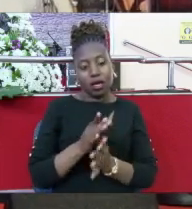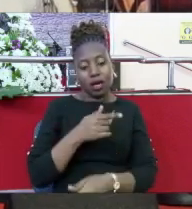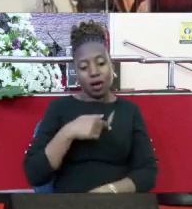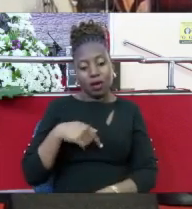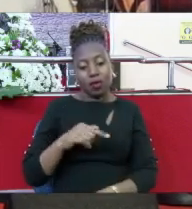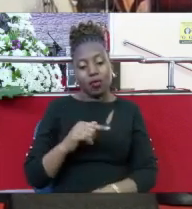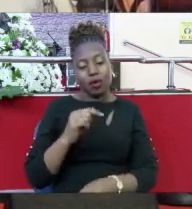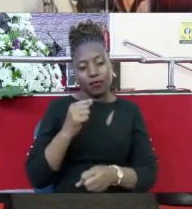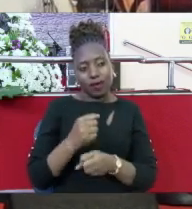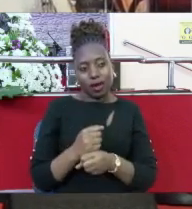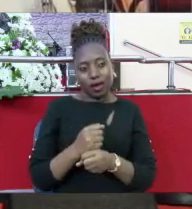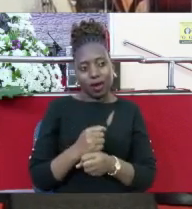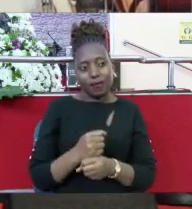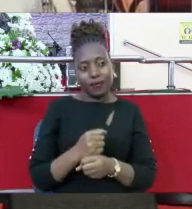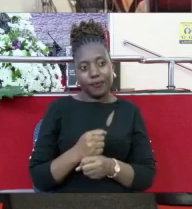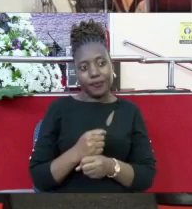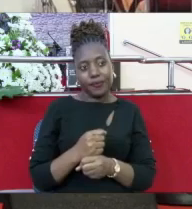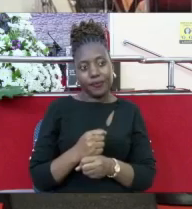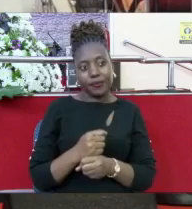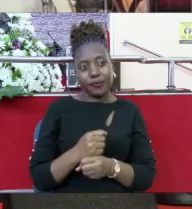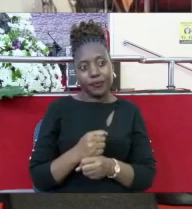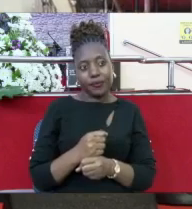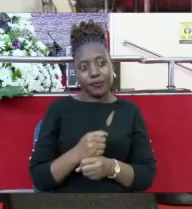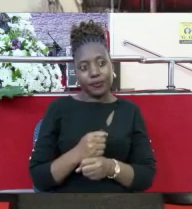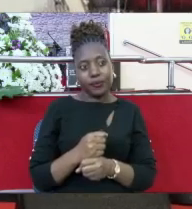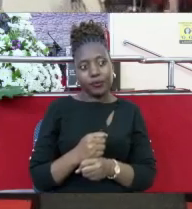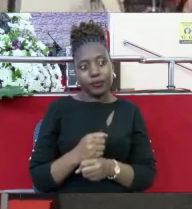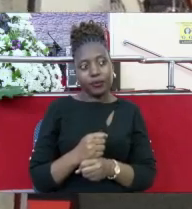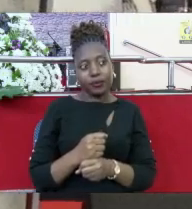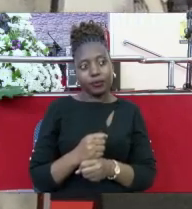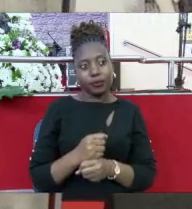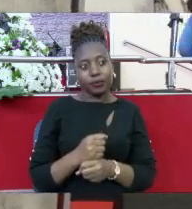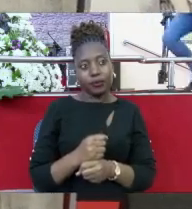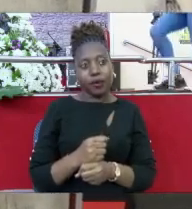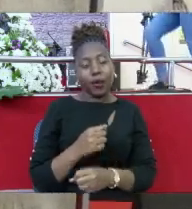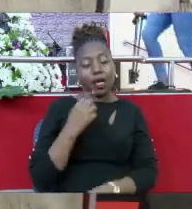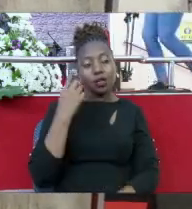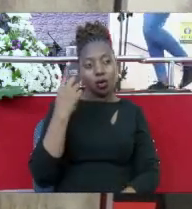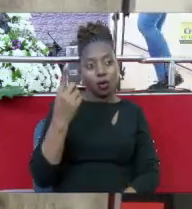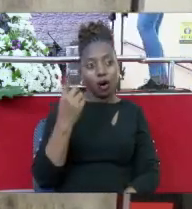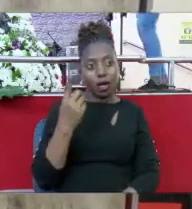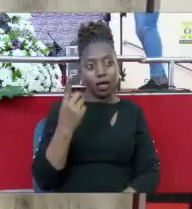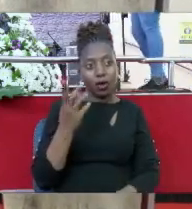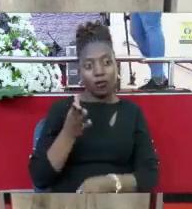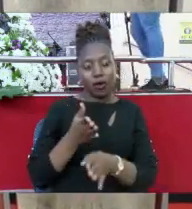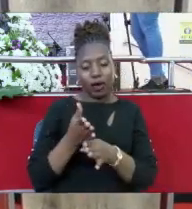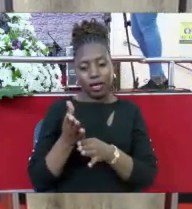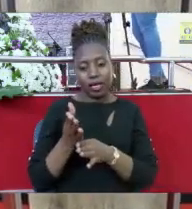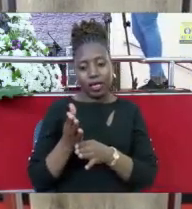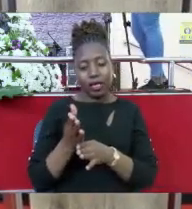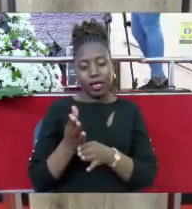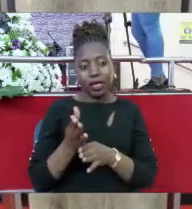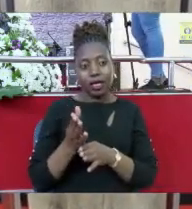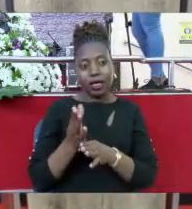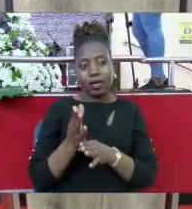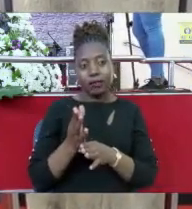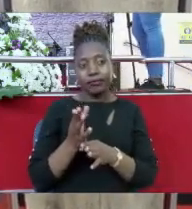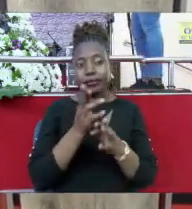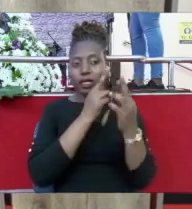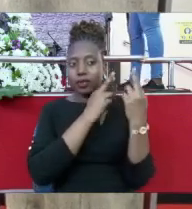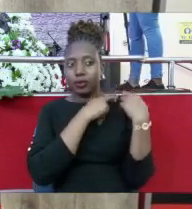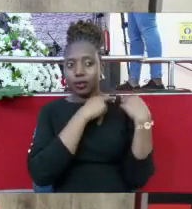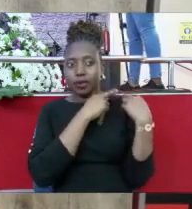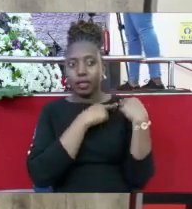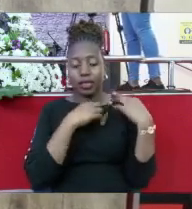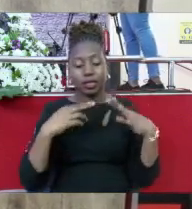Now, one of our key responsibilities is receiving from God. Jukumu letu moja ni kupokea kutoka kwa